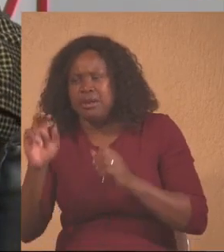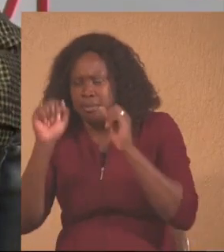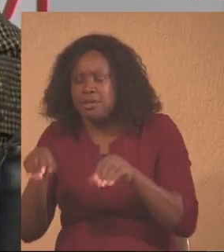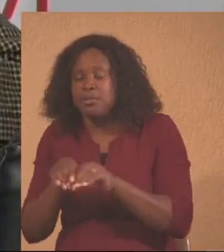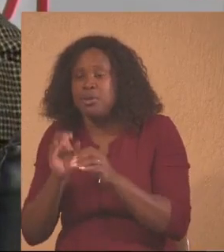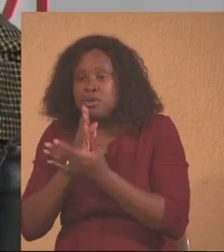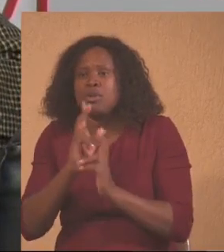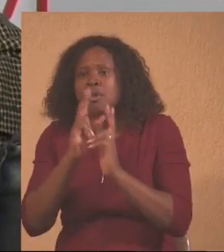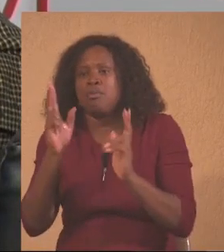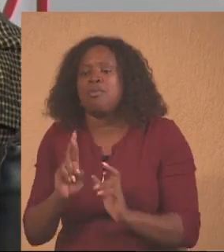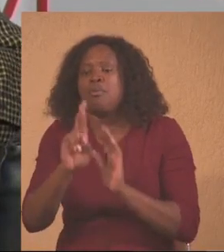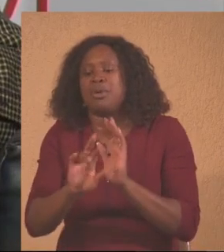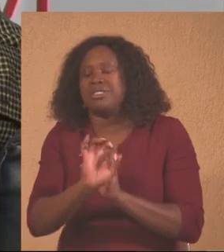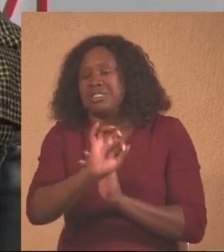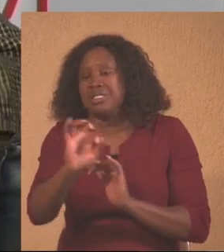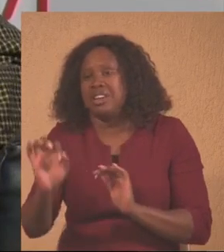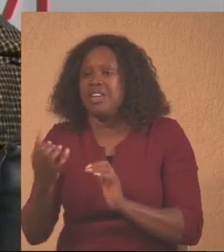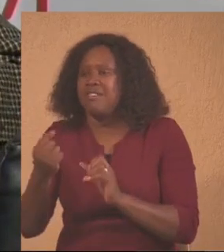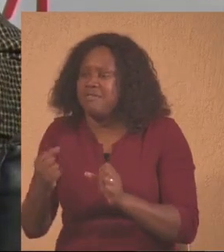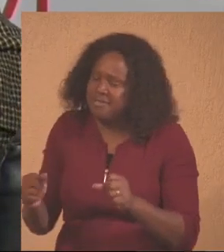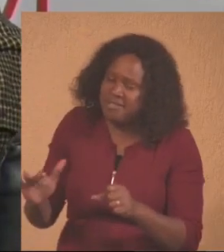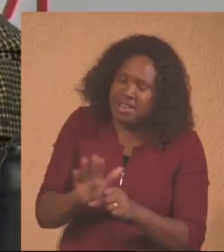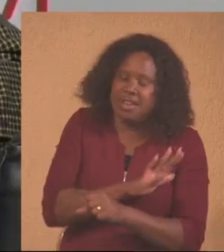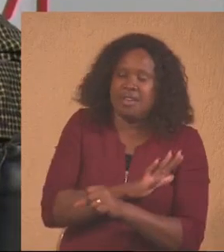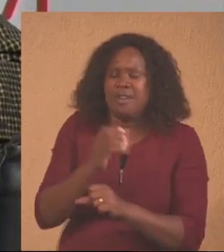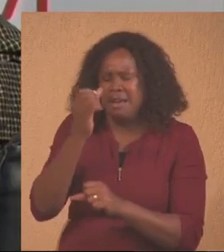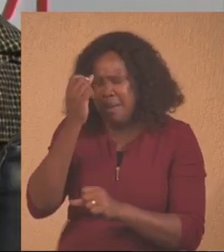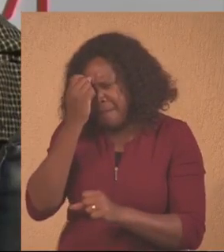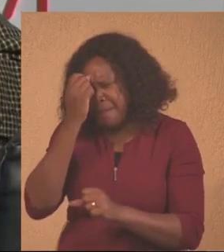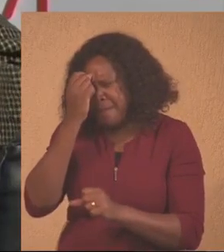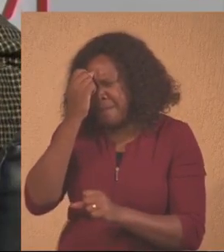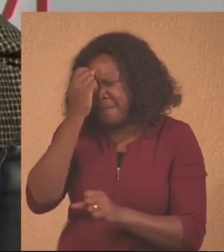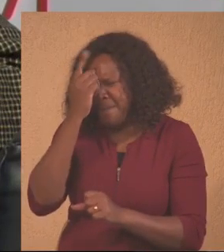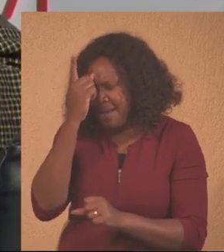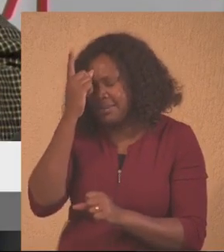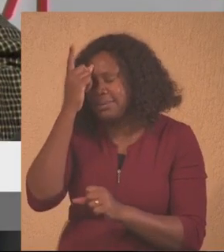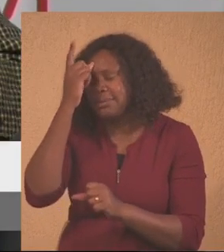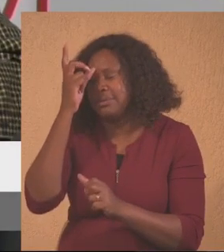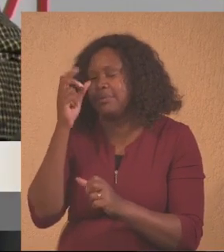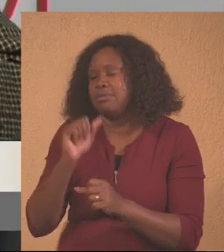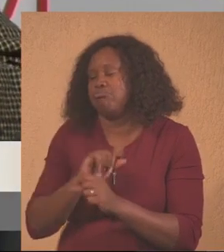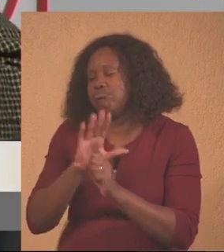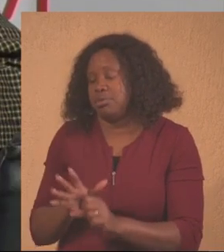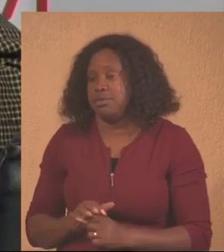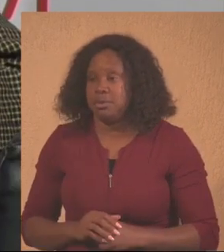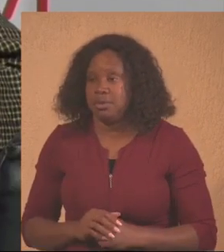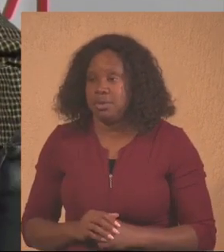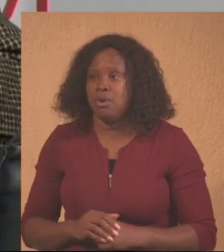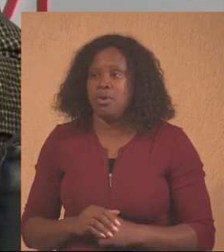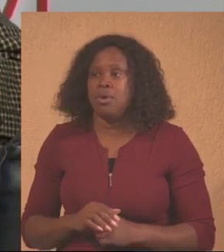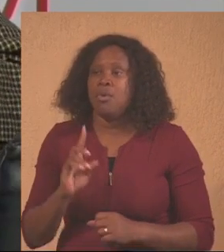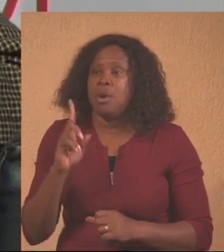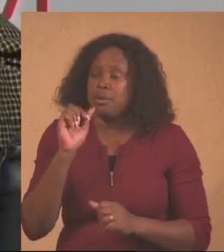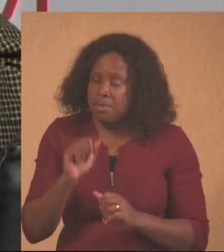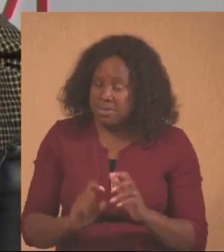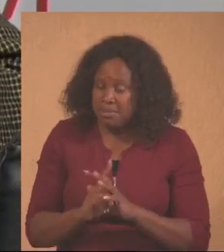the people within their region have enough understanding of the problem. What should happen if I